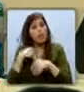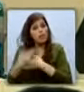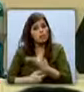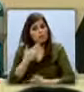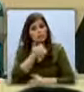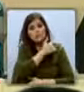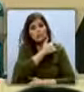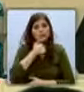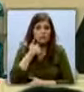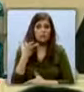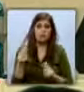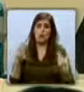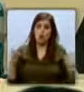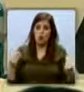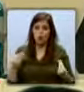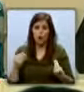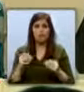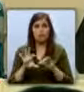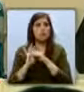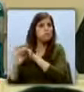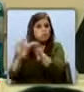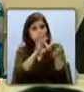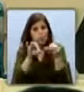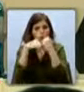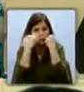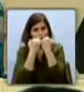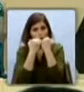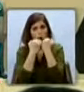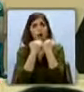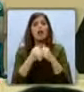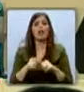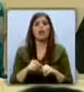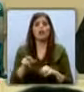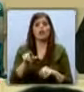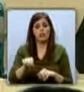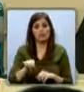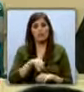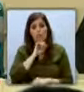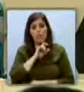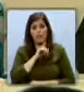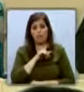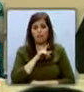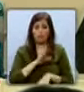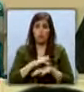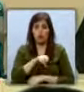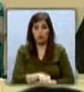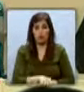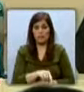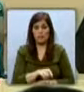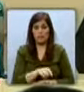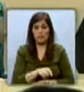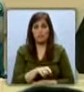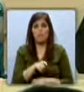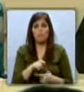with a remarkable resilience, with social cohesion. And that is also, or probably, the